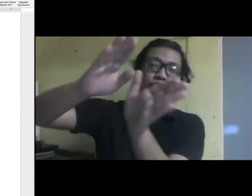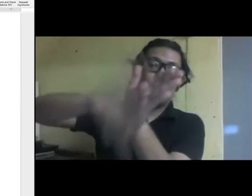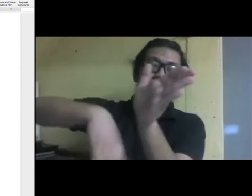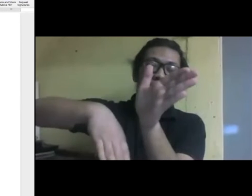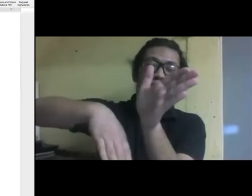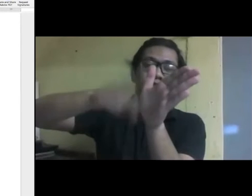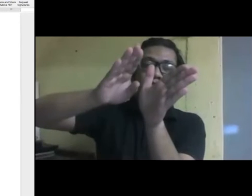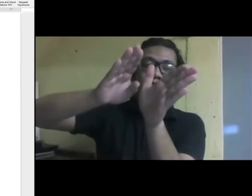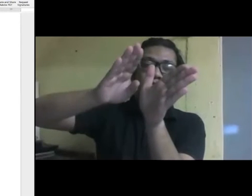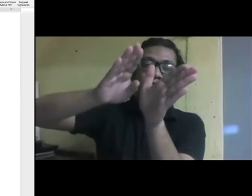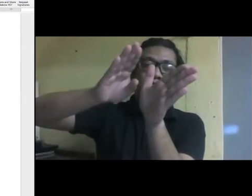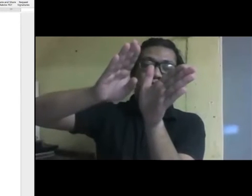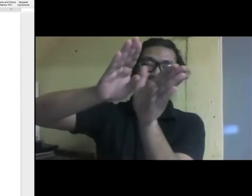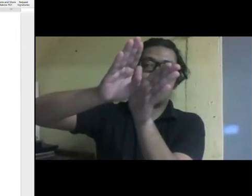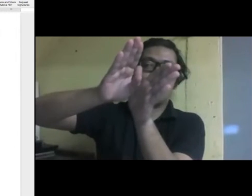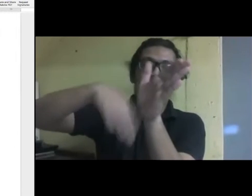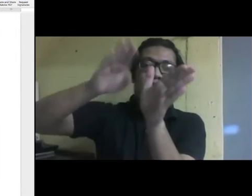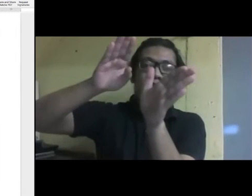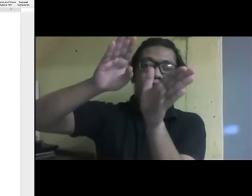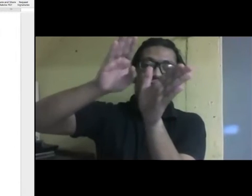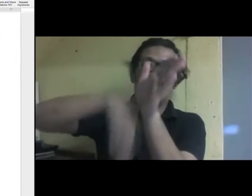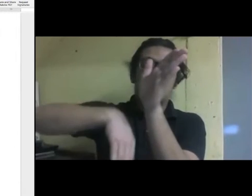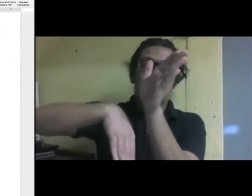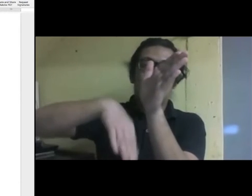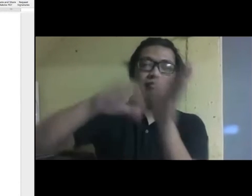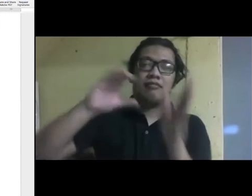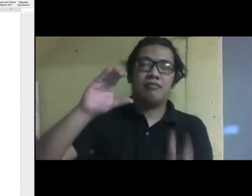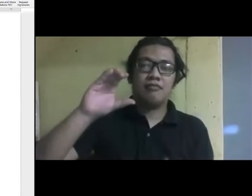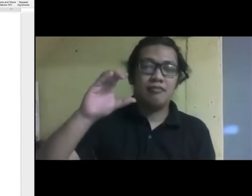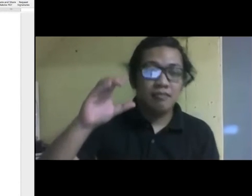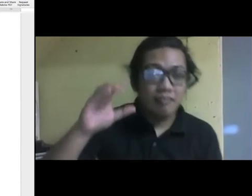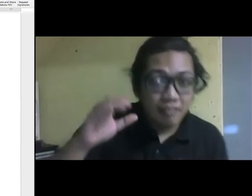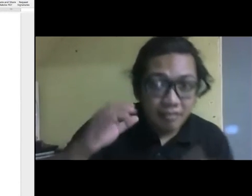You see me? Cheap. Cheap. Okay. Cheap.